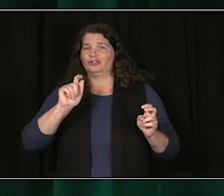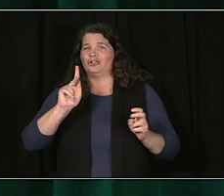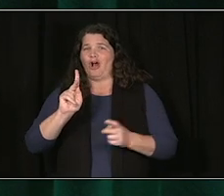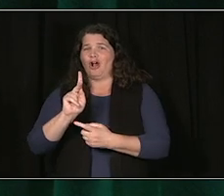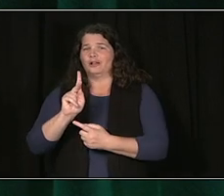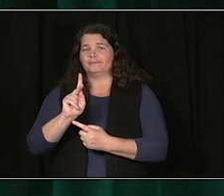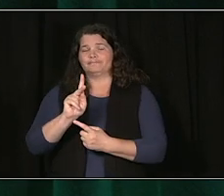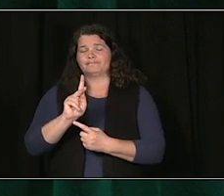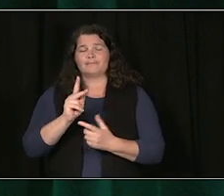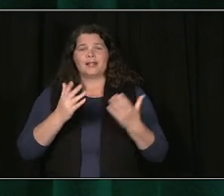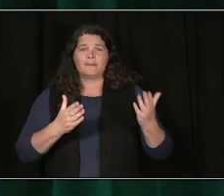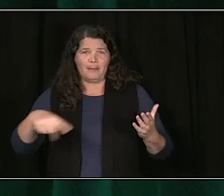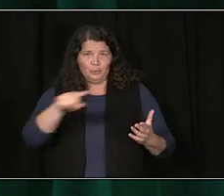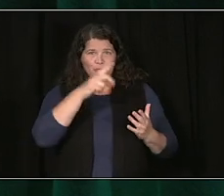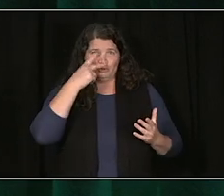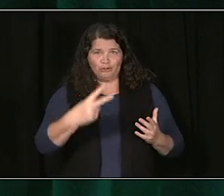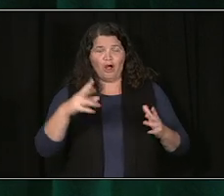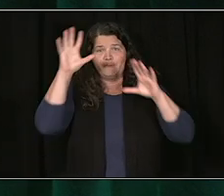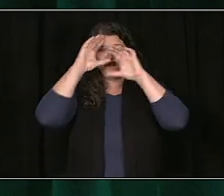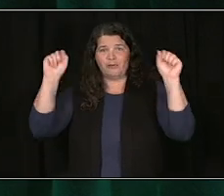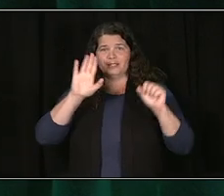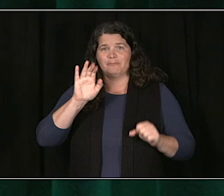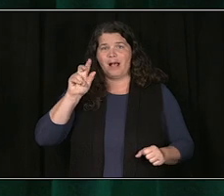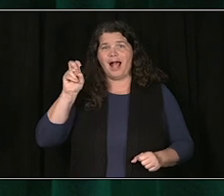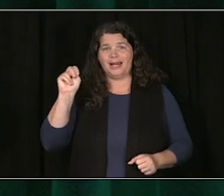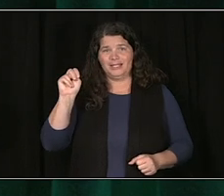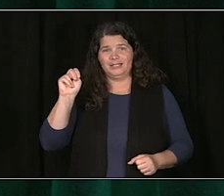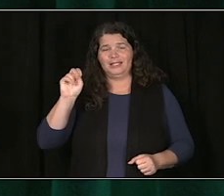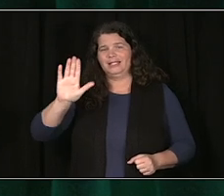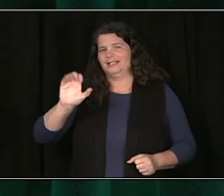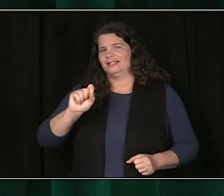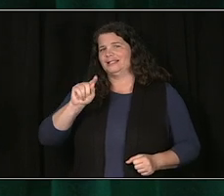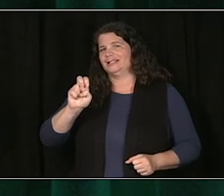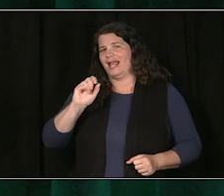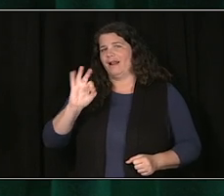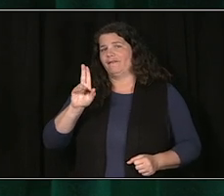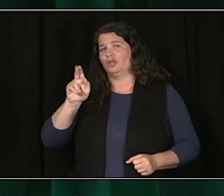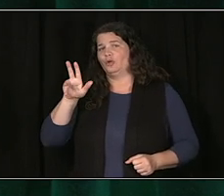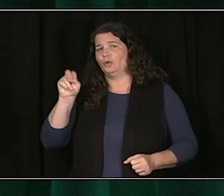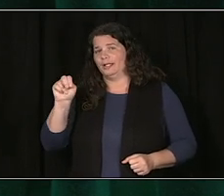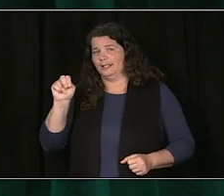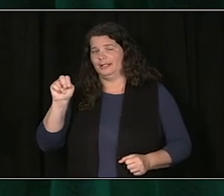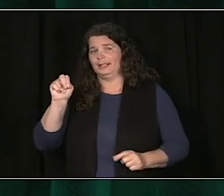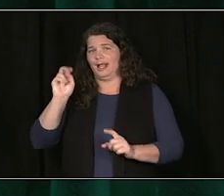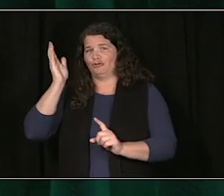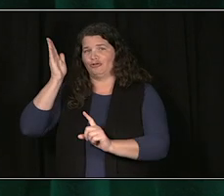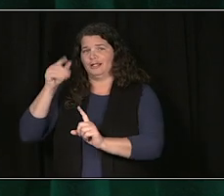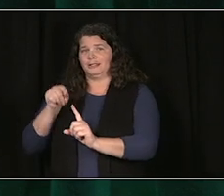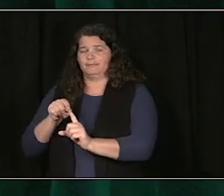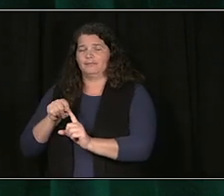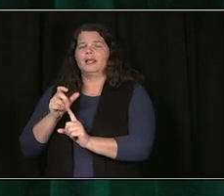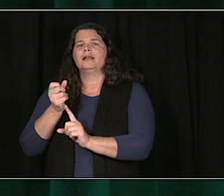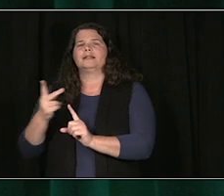his State of the Union address, you know, several days before he did the State of the Union, the executive members